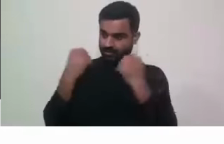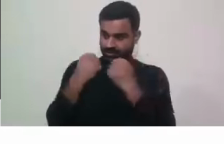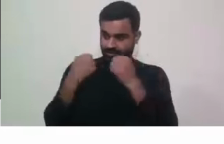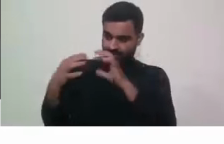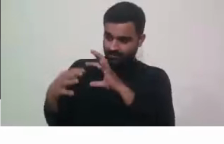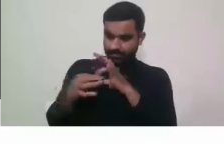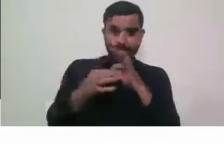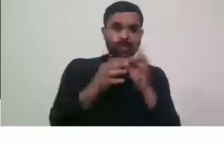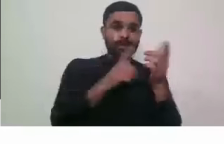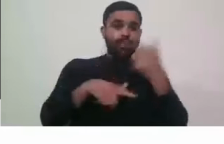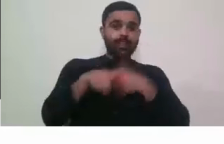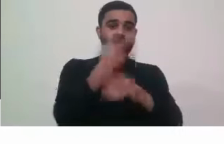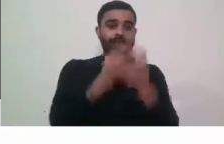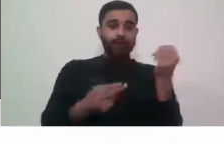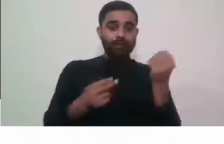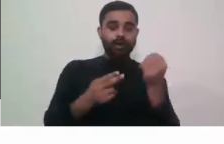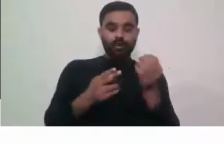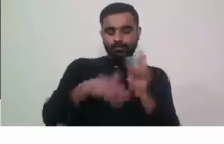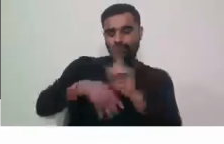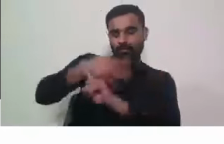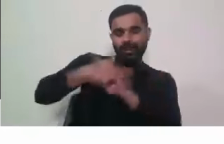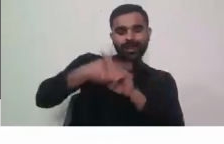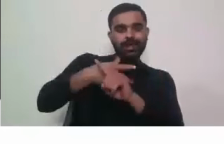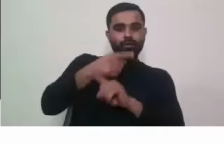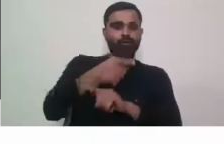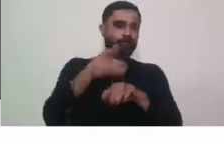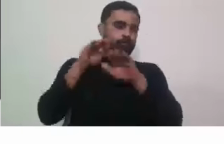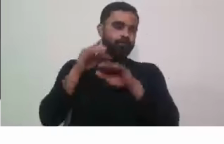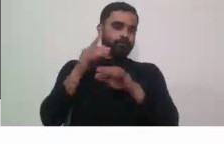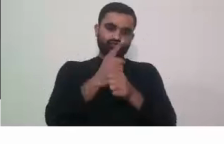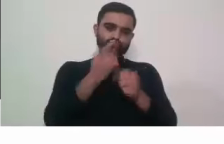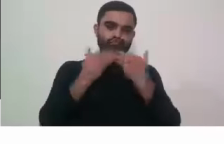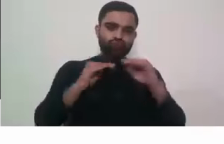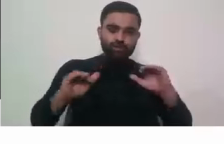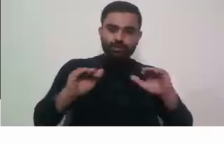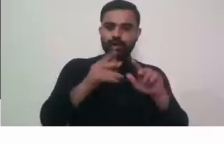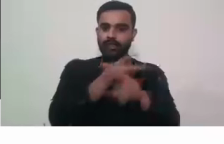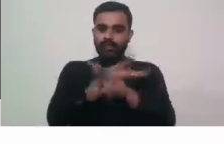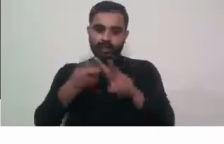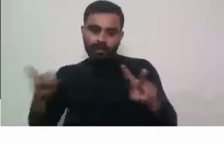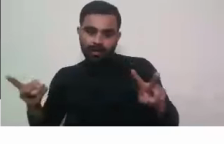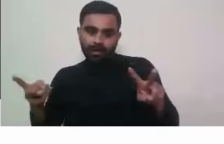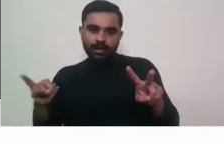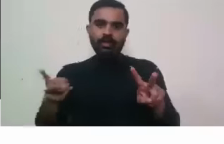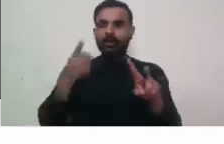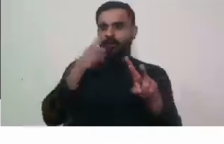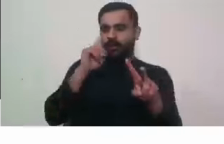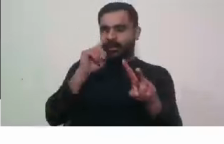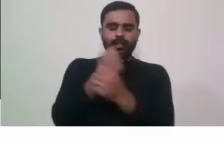multilingual background? We do inclusive parents and teachers from diverse backgrounds and it's mother tongue day.